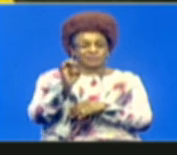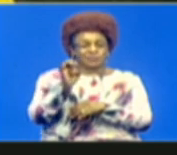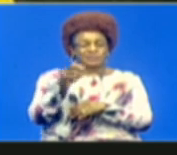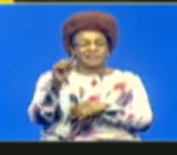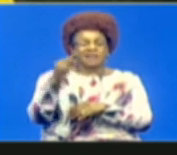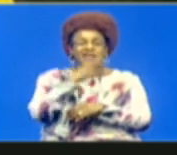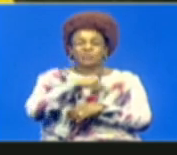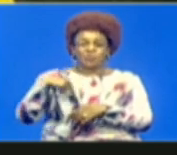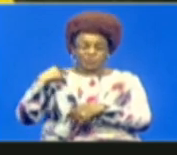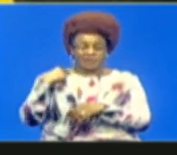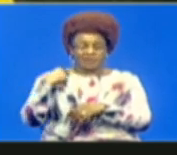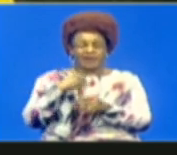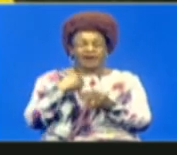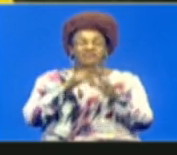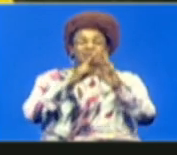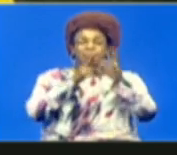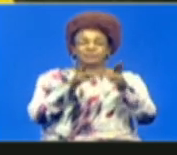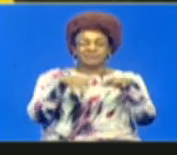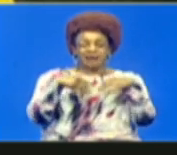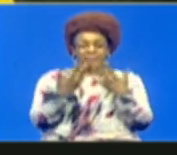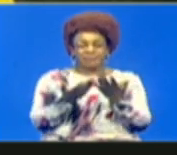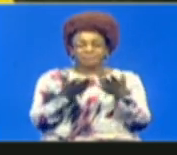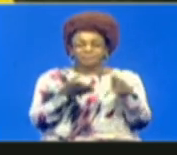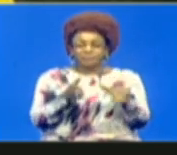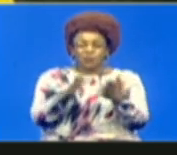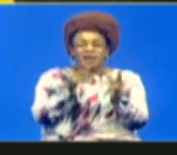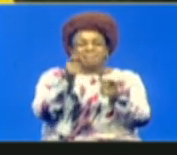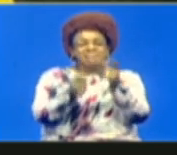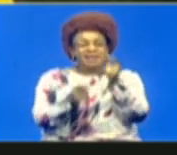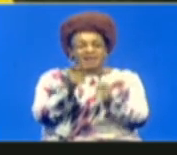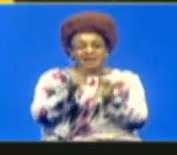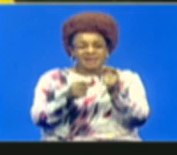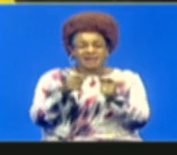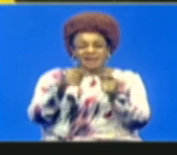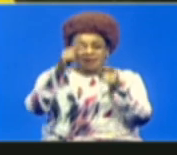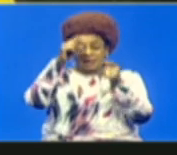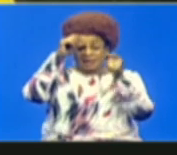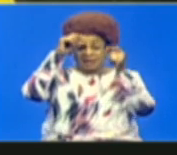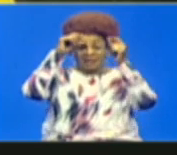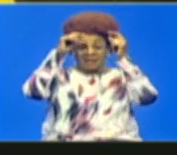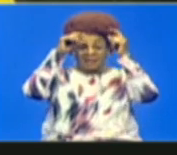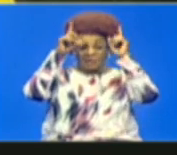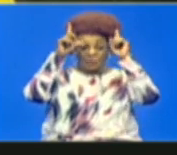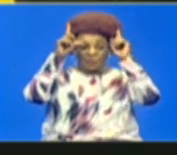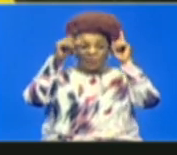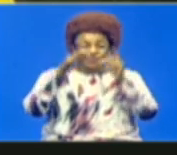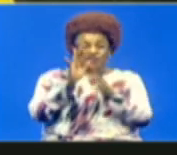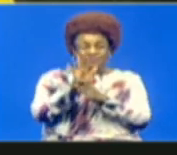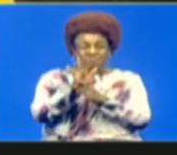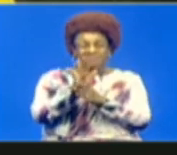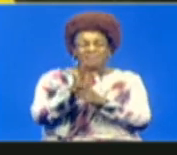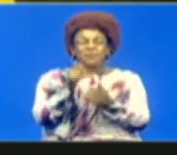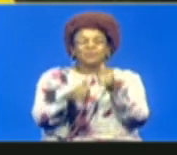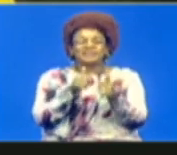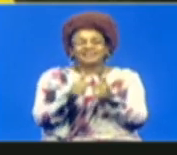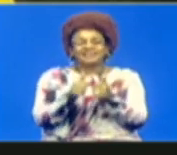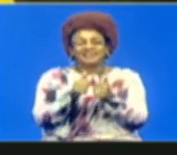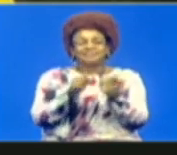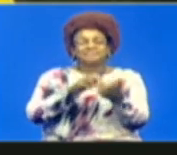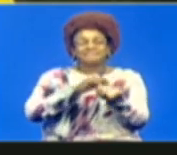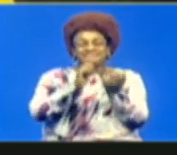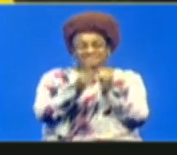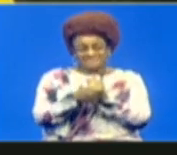Githunguri and reports of the Milky Way of the farmer and former tout who plays music for his cows, which in turn